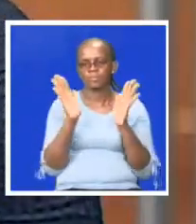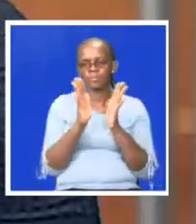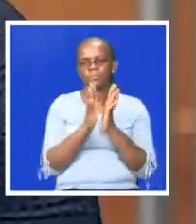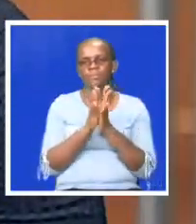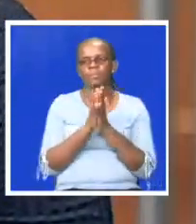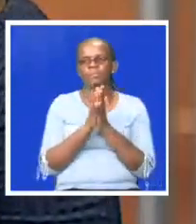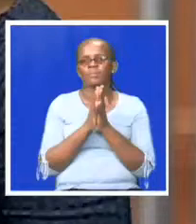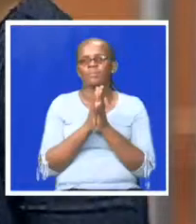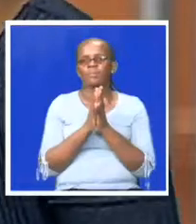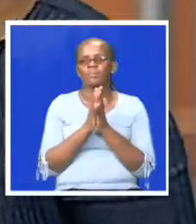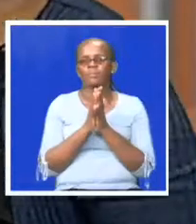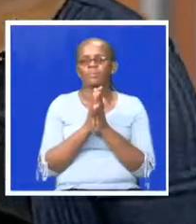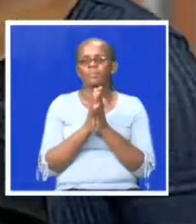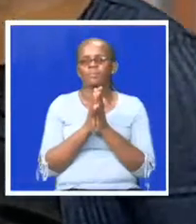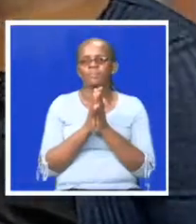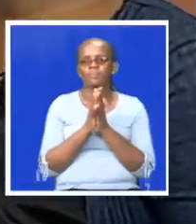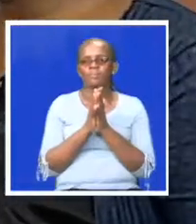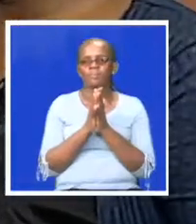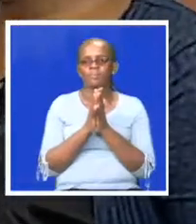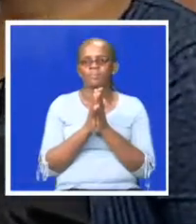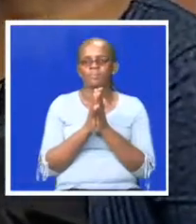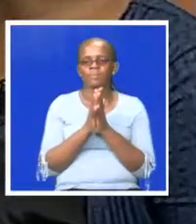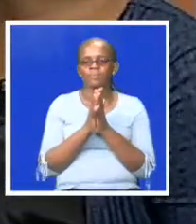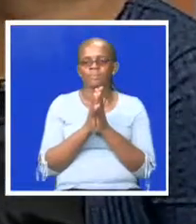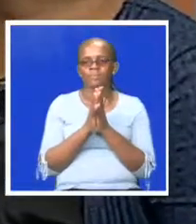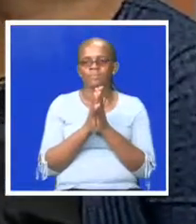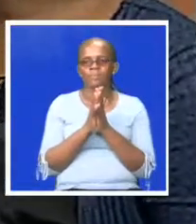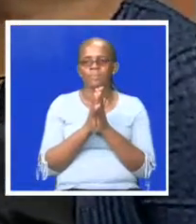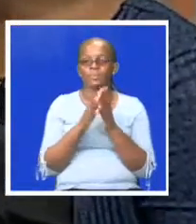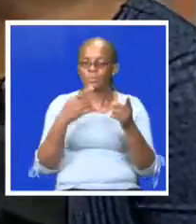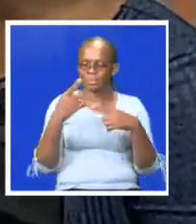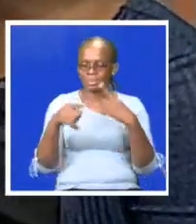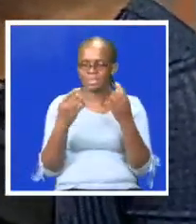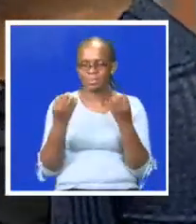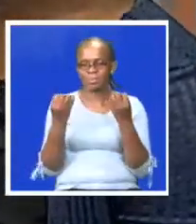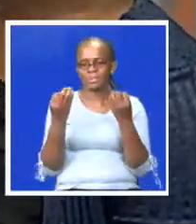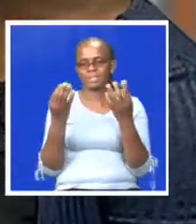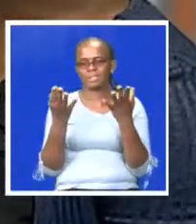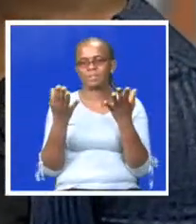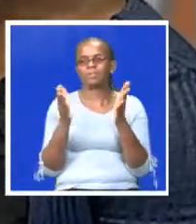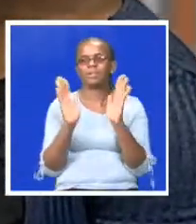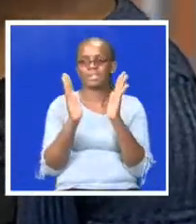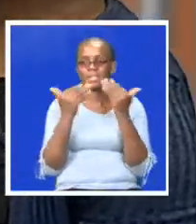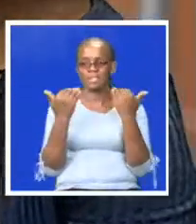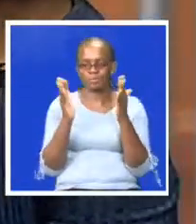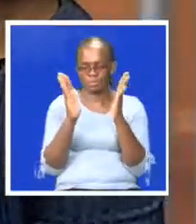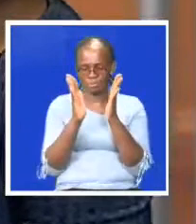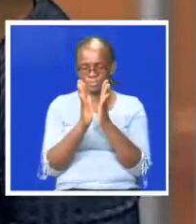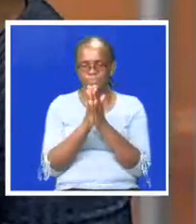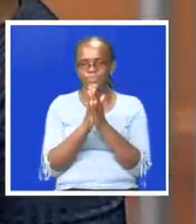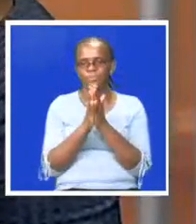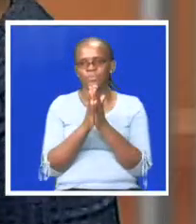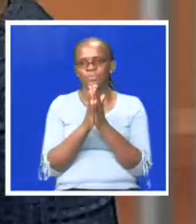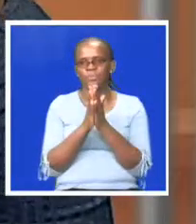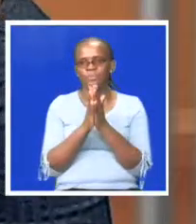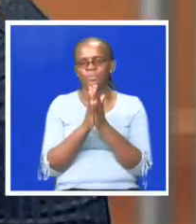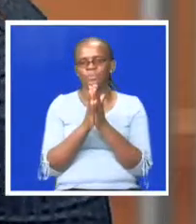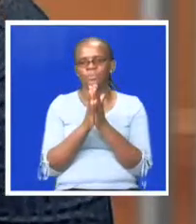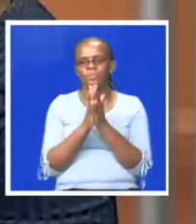10. Oh, the tray is still empty. There's still more eggs left. We said 10. Now we